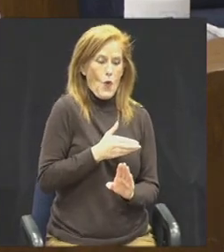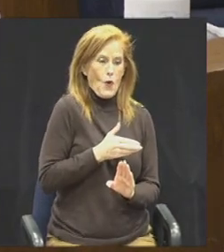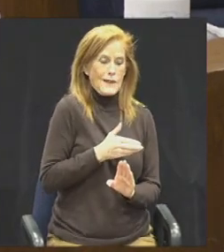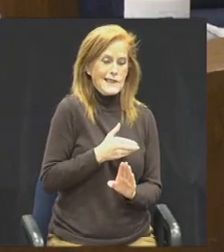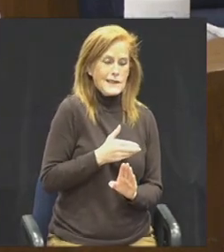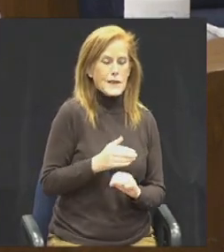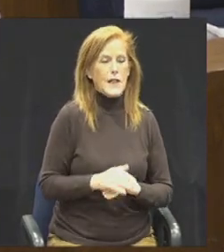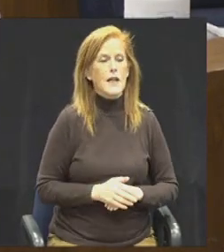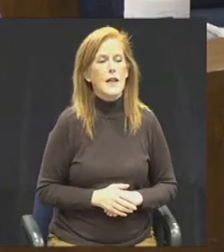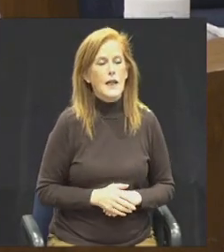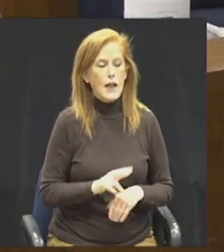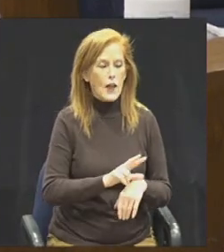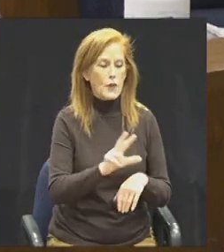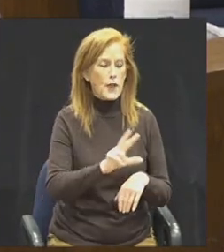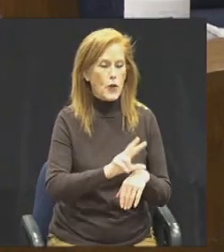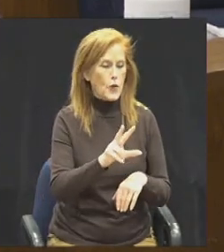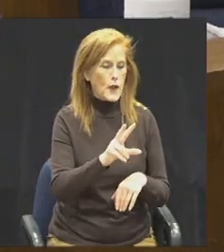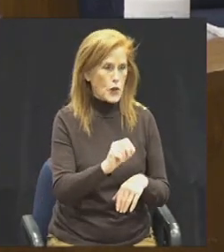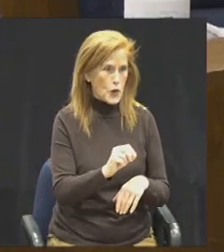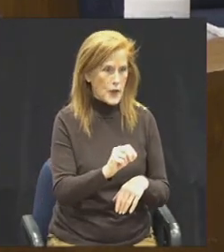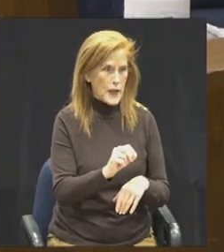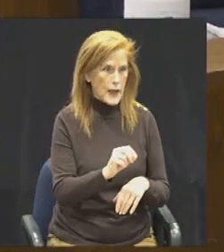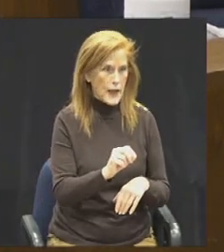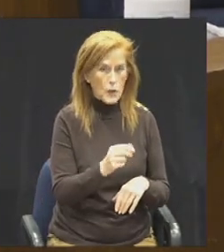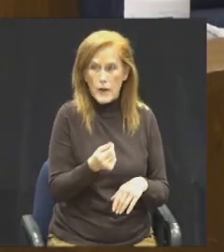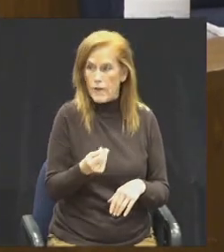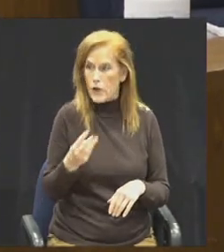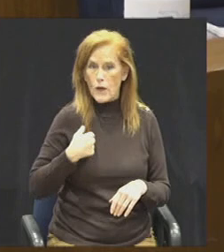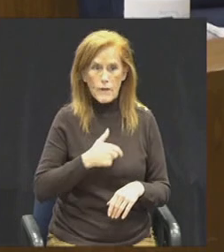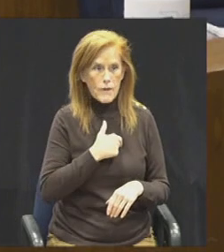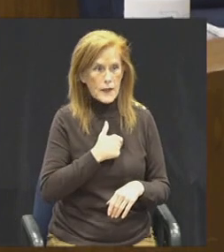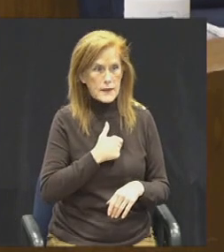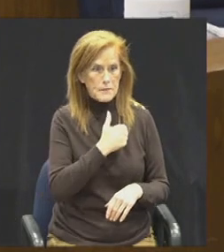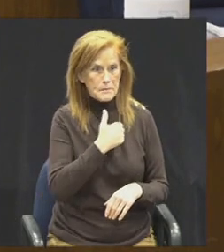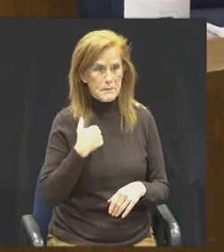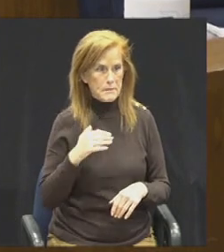from 3 to 3:30 with the few of us that are here,